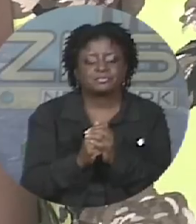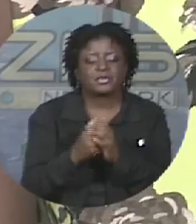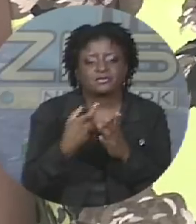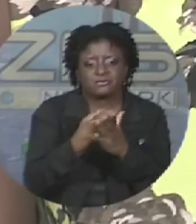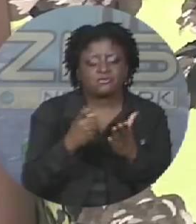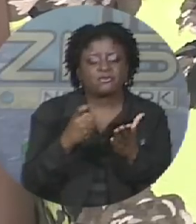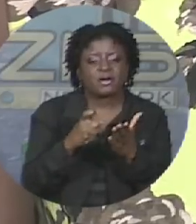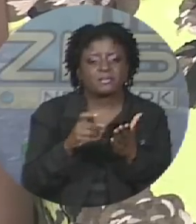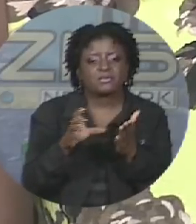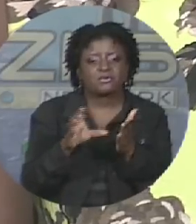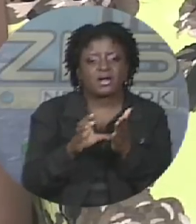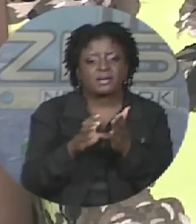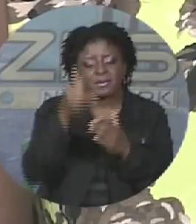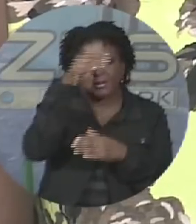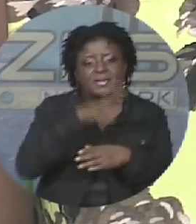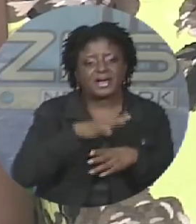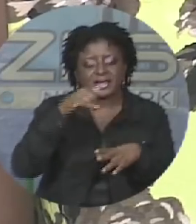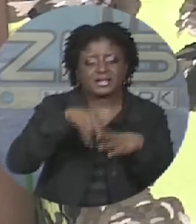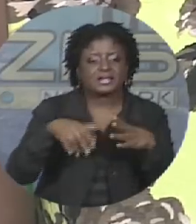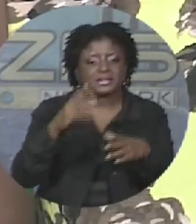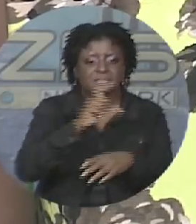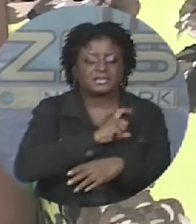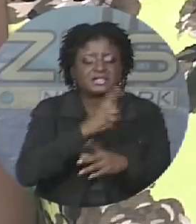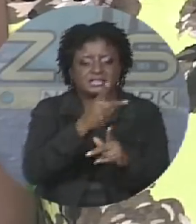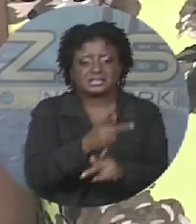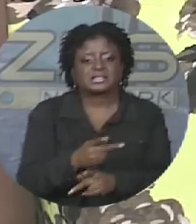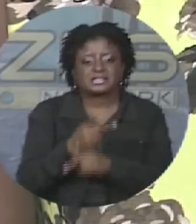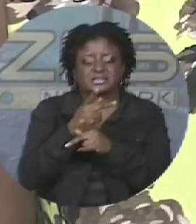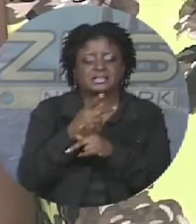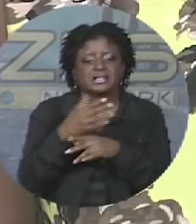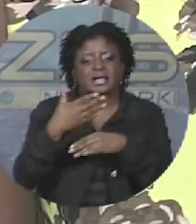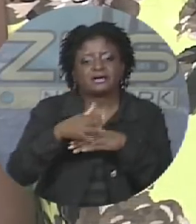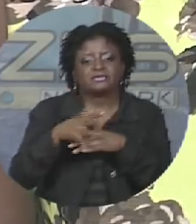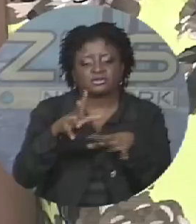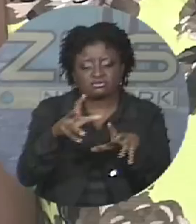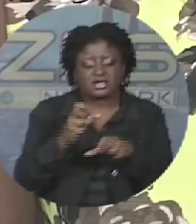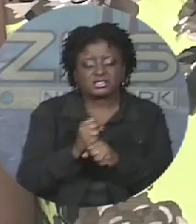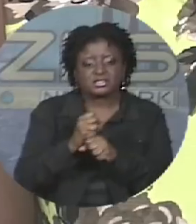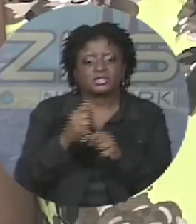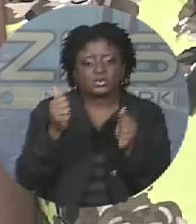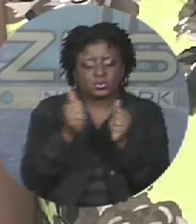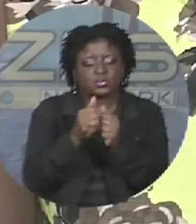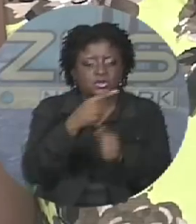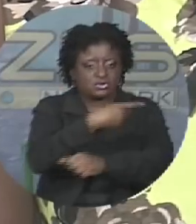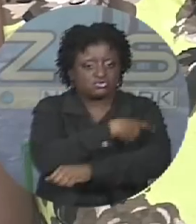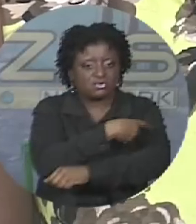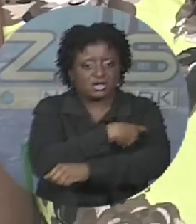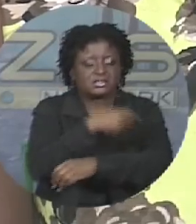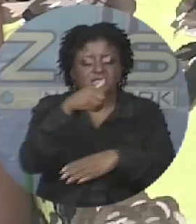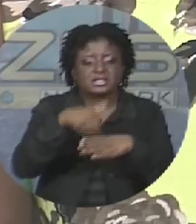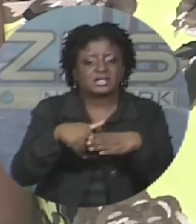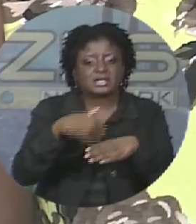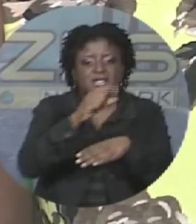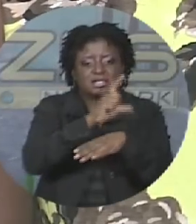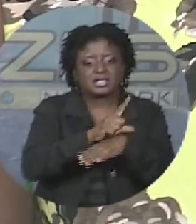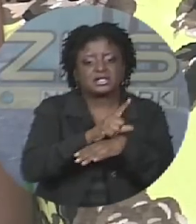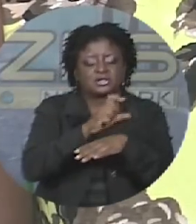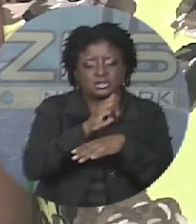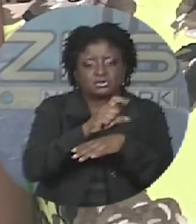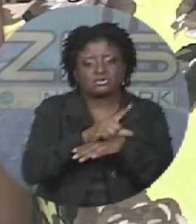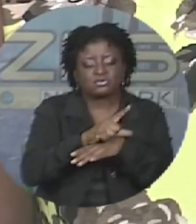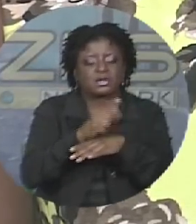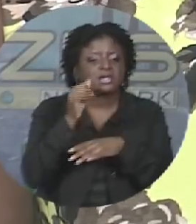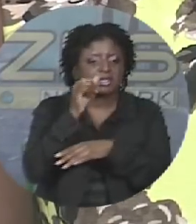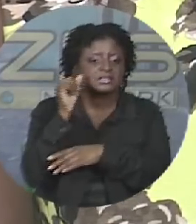From the crime beat, a man is in police custody after he was arrested with a quantity of drugs and case over in Eleuthera yesterday. Reports are that